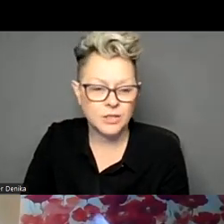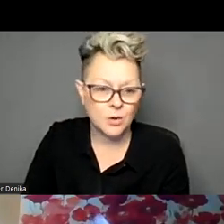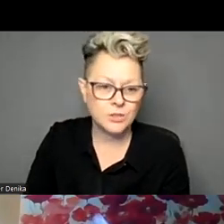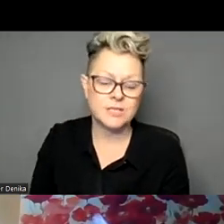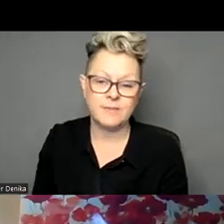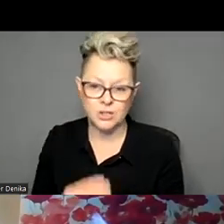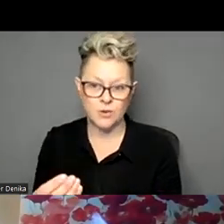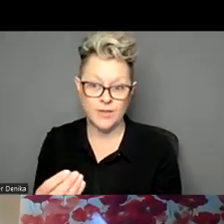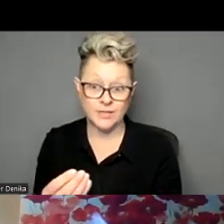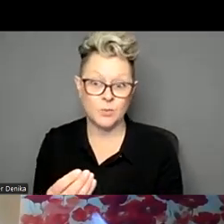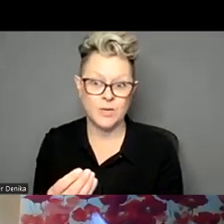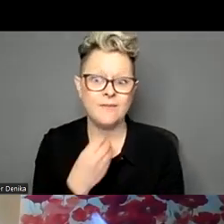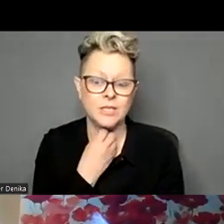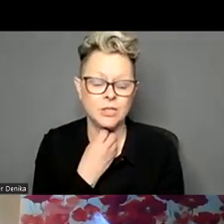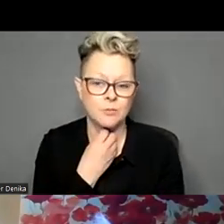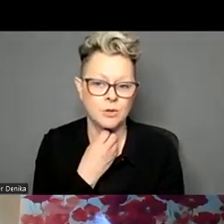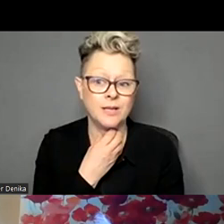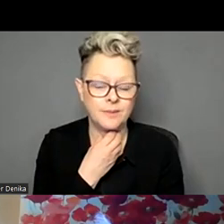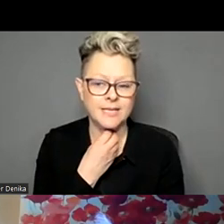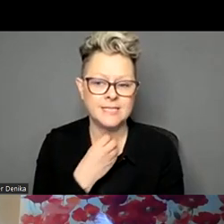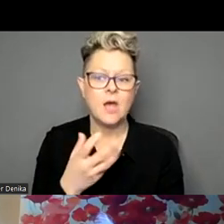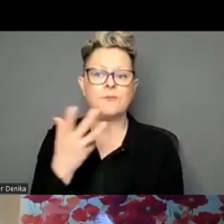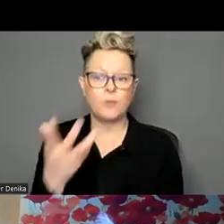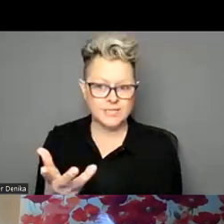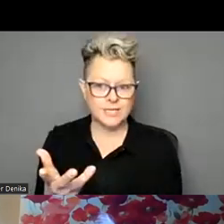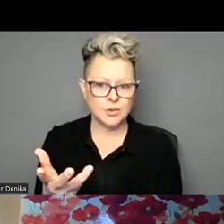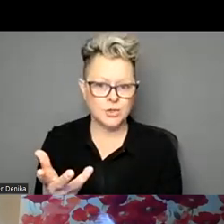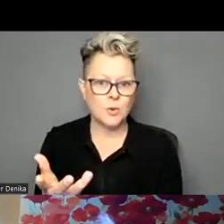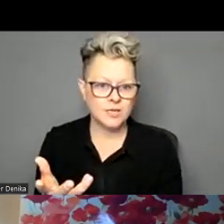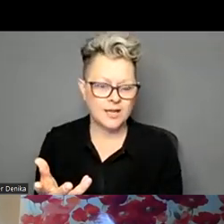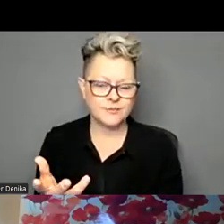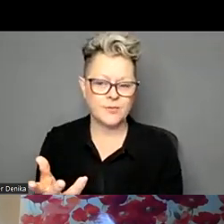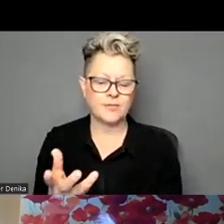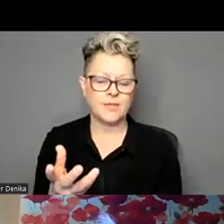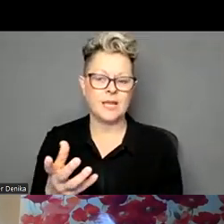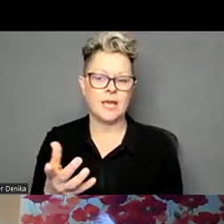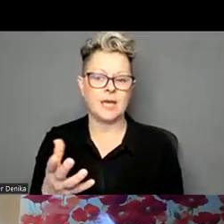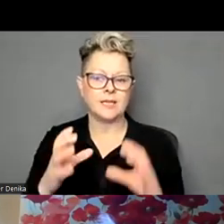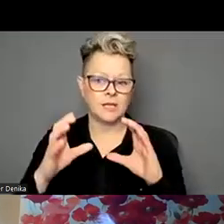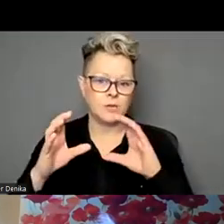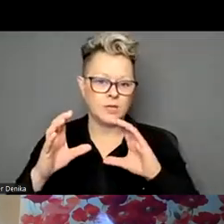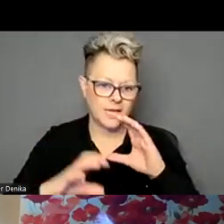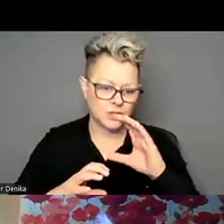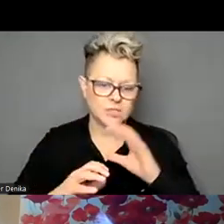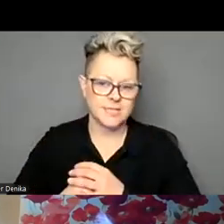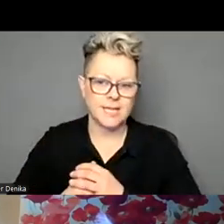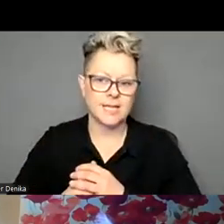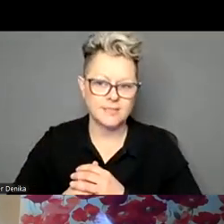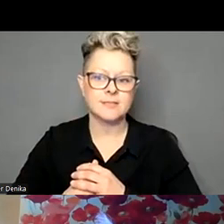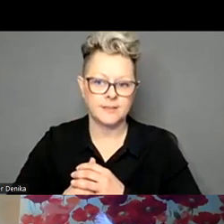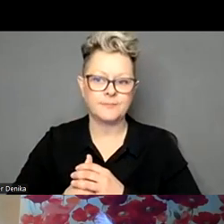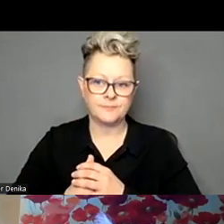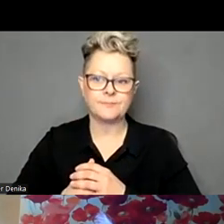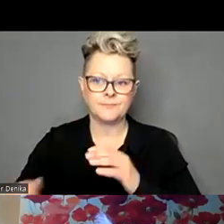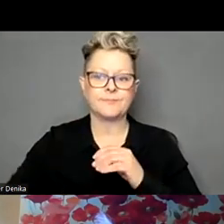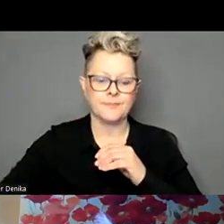provided, just to make sure that we have an interpreter in place for seniors who are deaf, so that the communication doesn't get